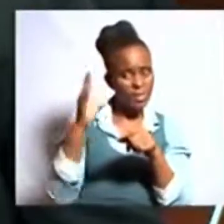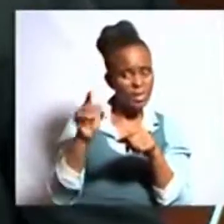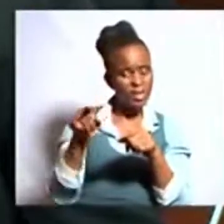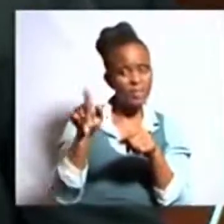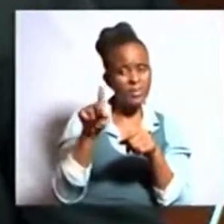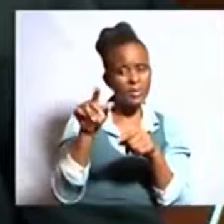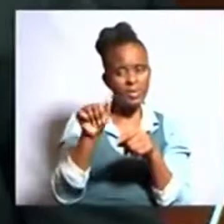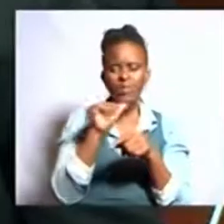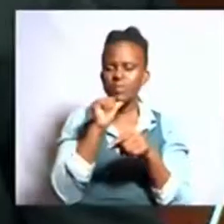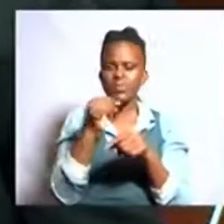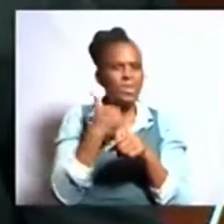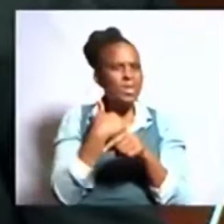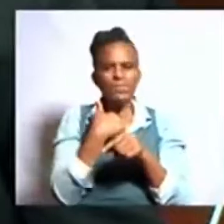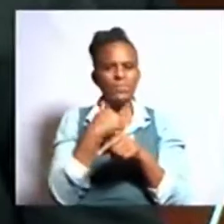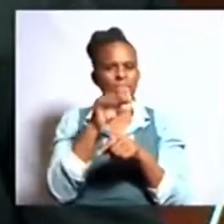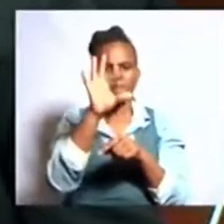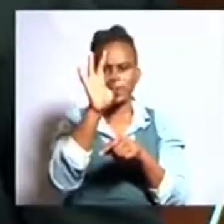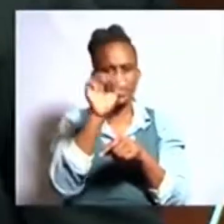does not have